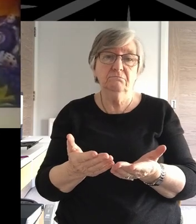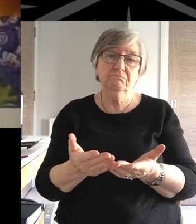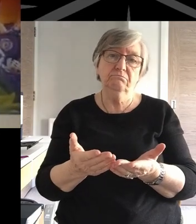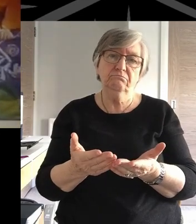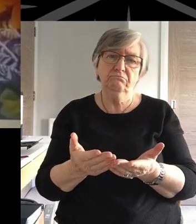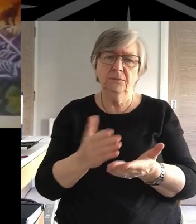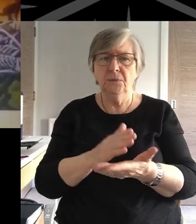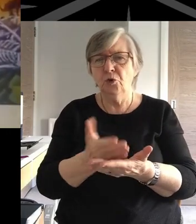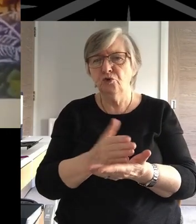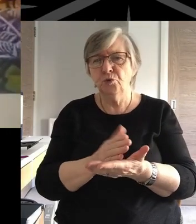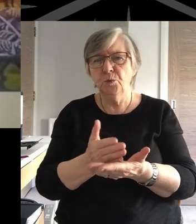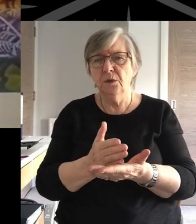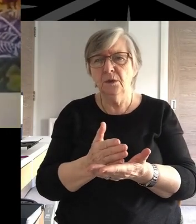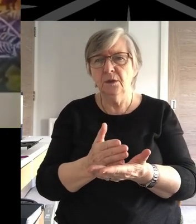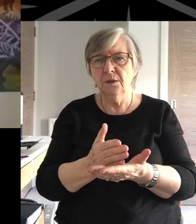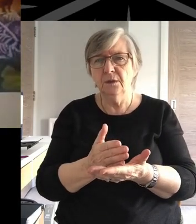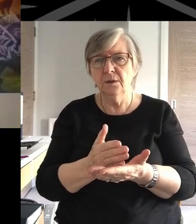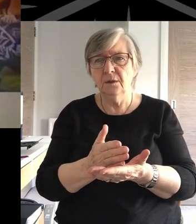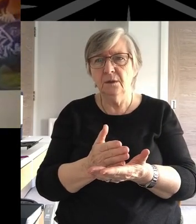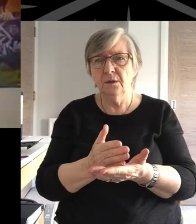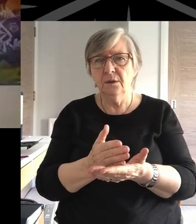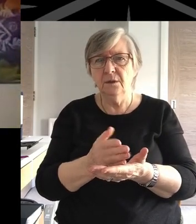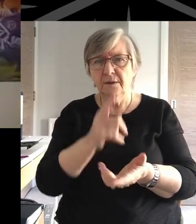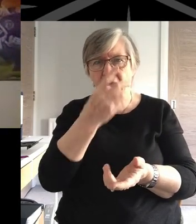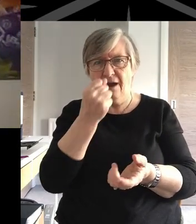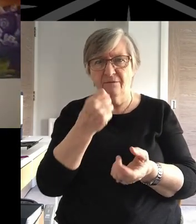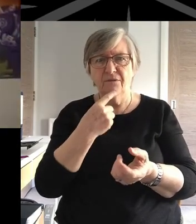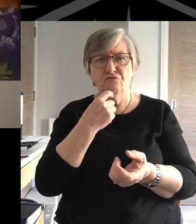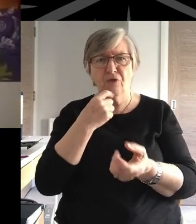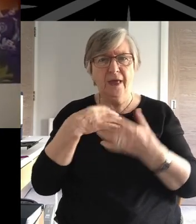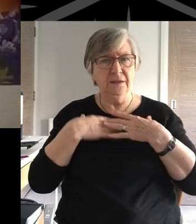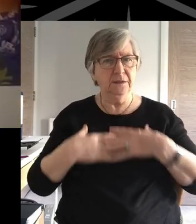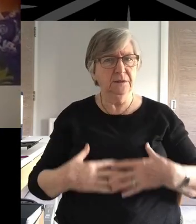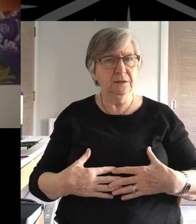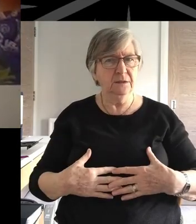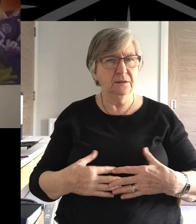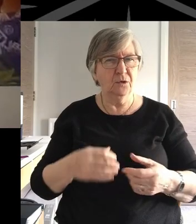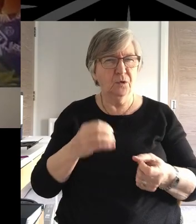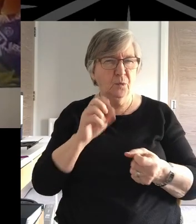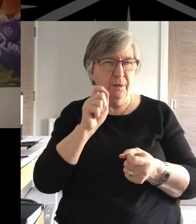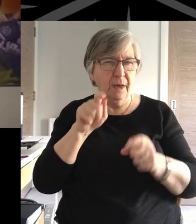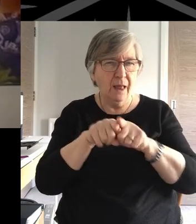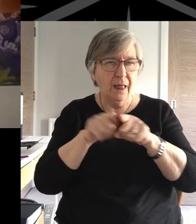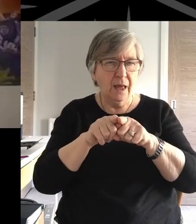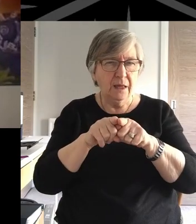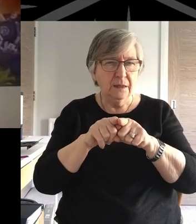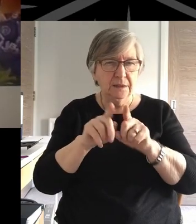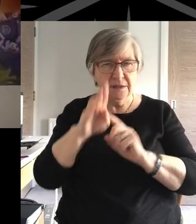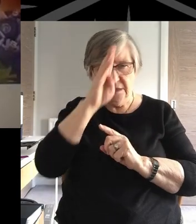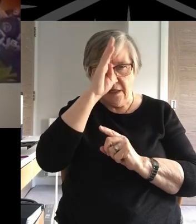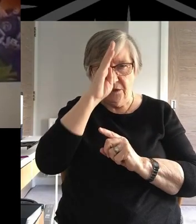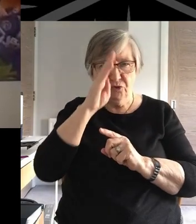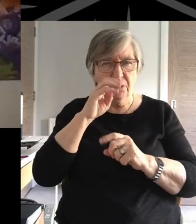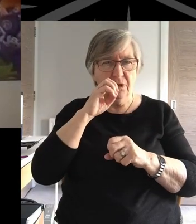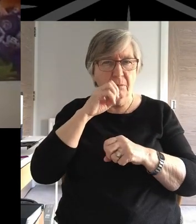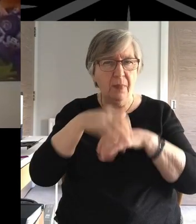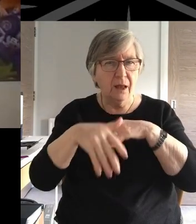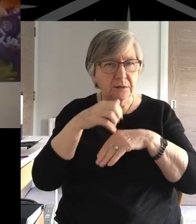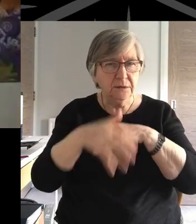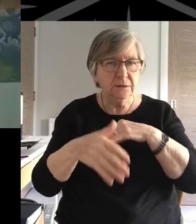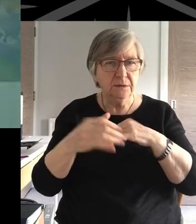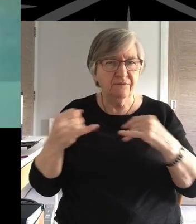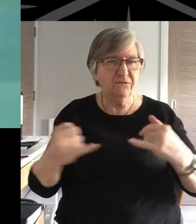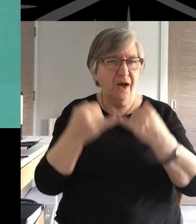I'm not sure. They're wearing red, which has connotations of danger and blood and violence.